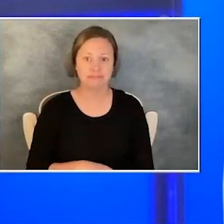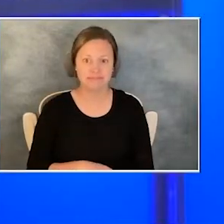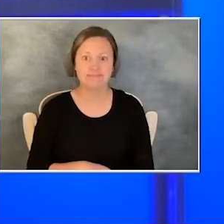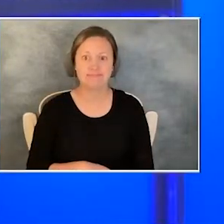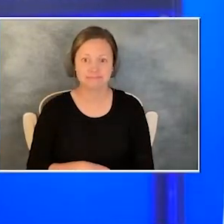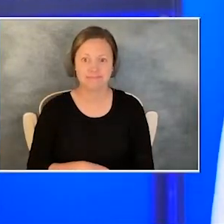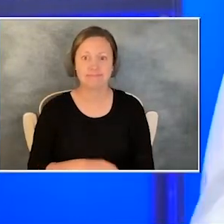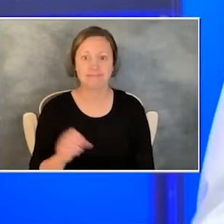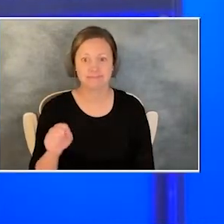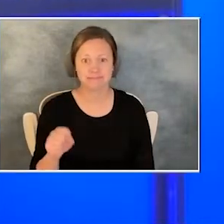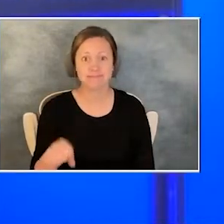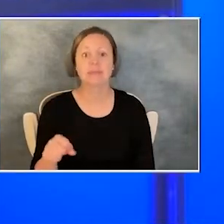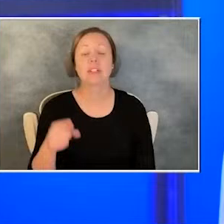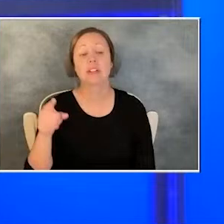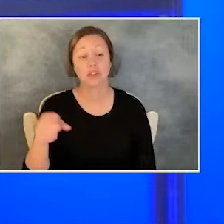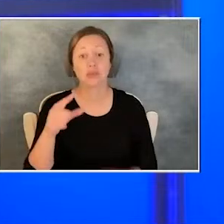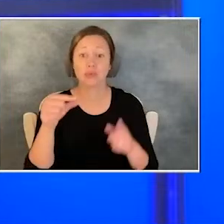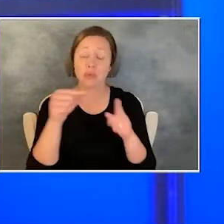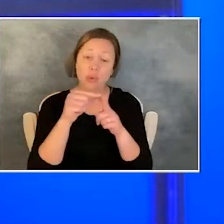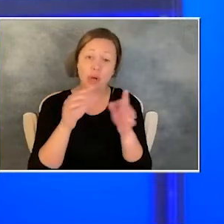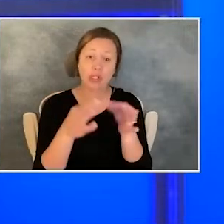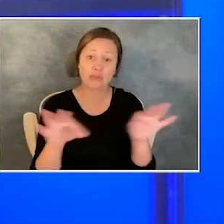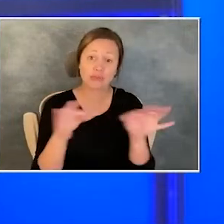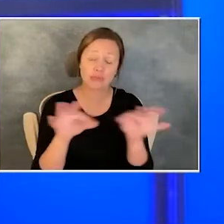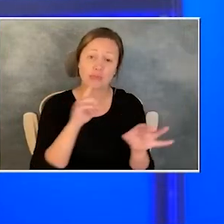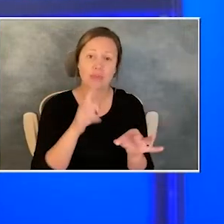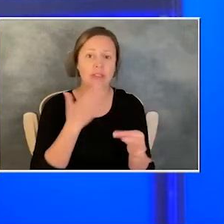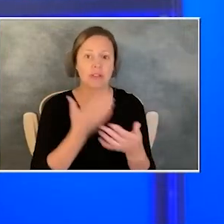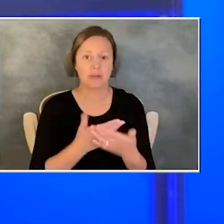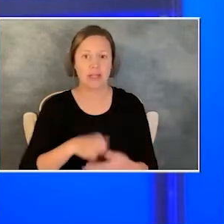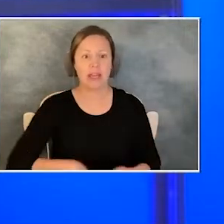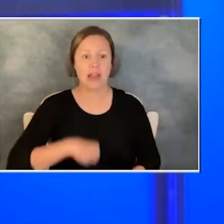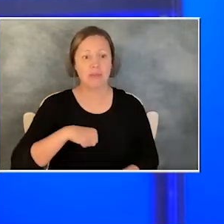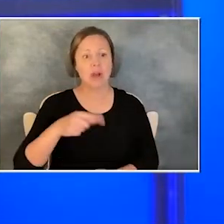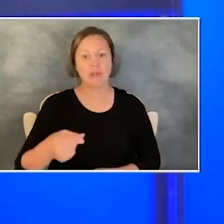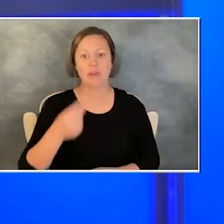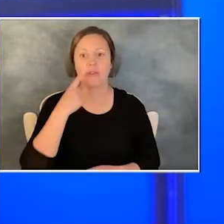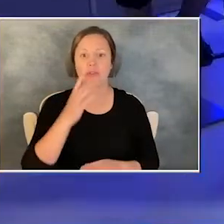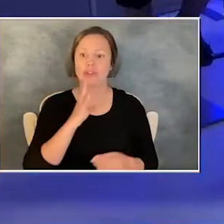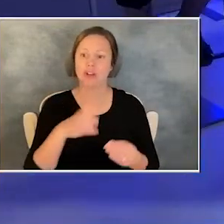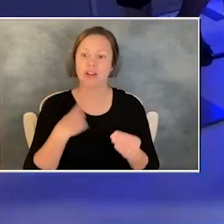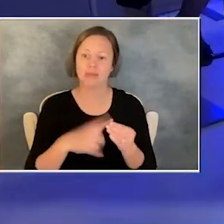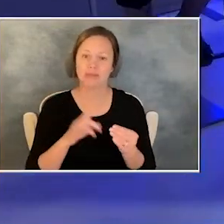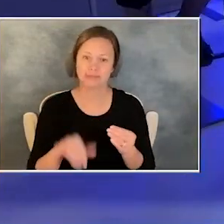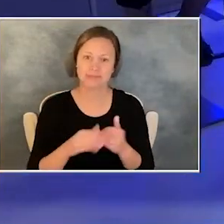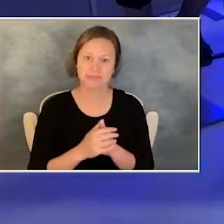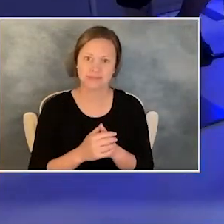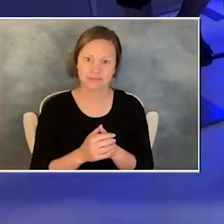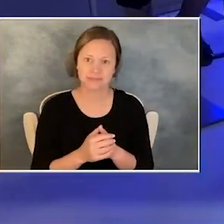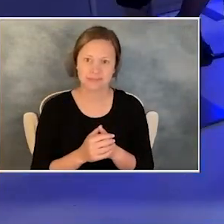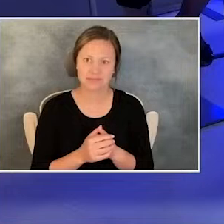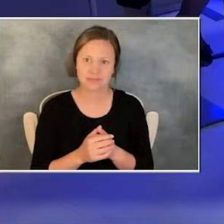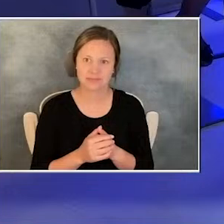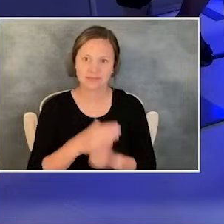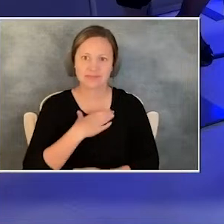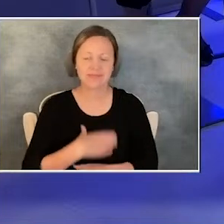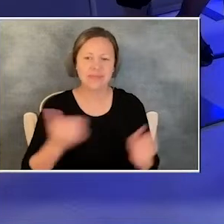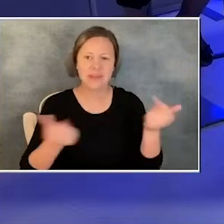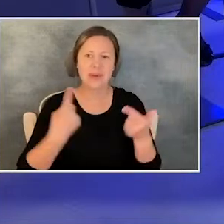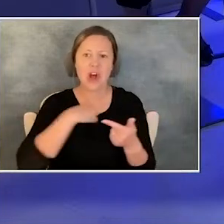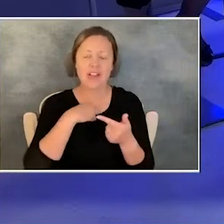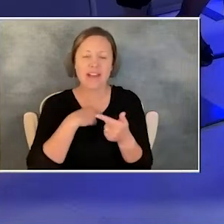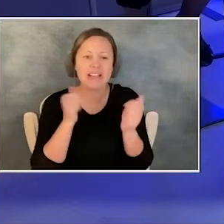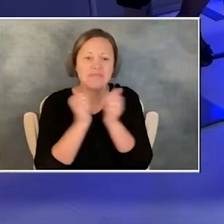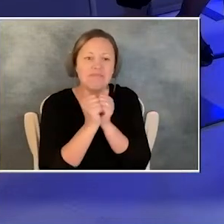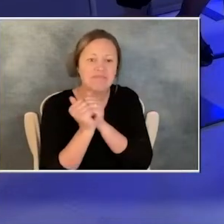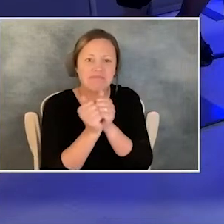incredibly well. And I'm proud of you for speaking I want to about hug it. you too. I wish we were in like a huddle or on a couch so I could, because